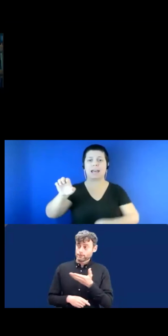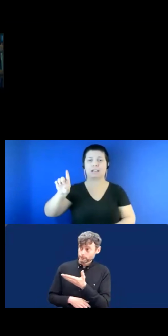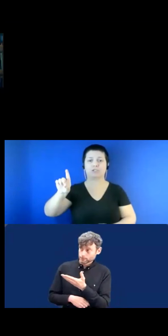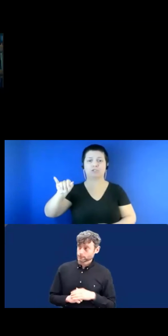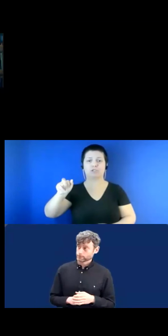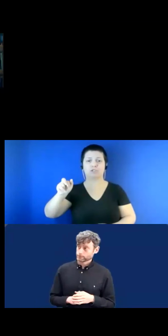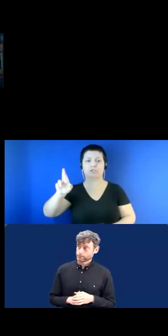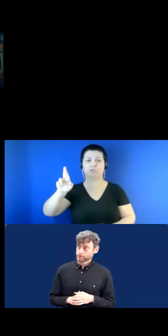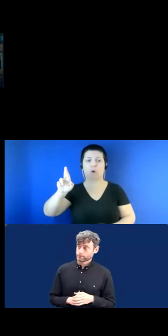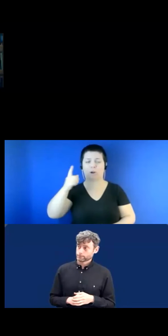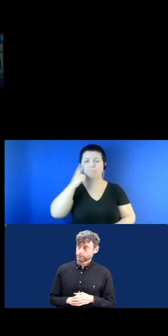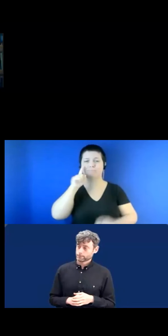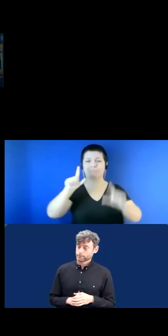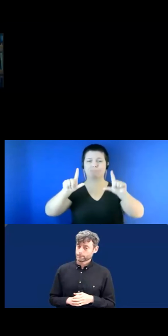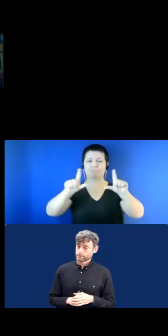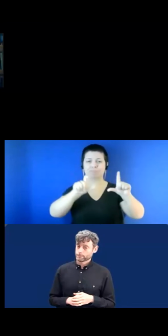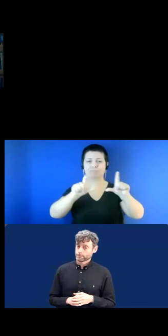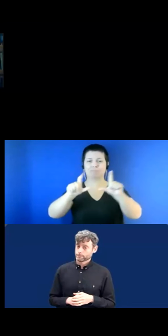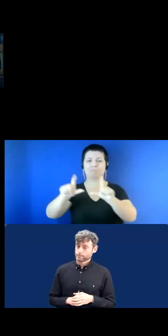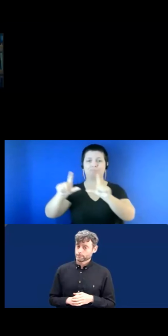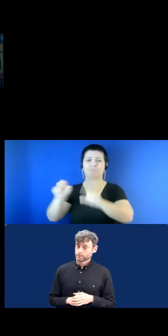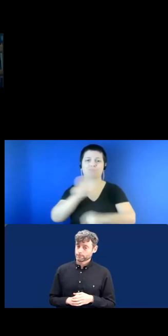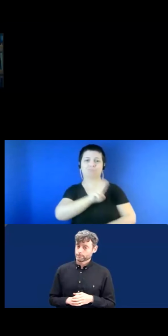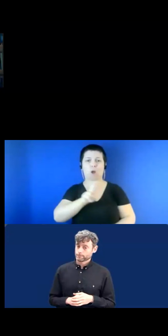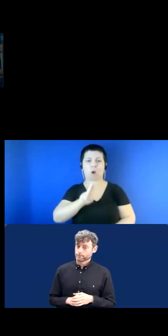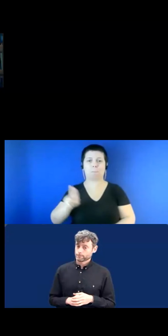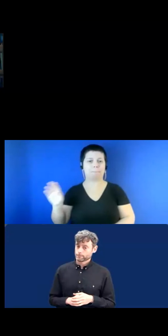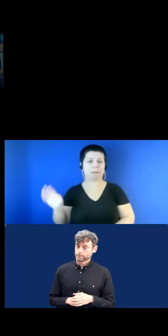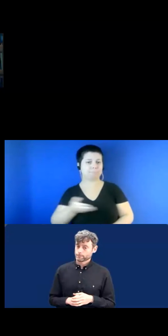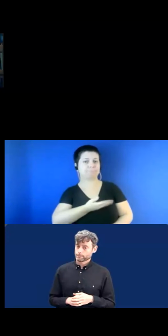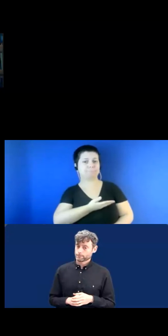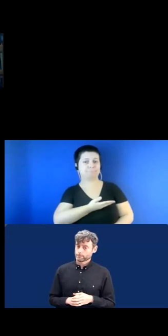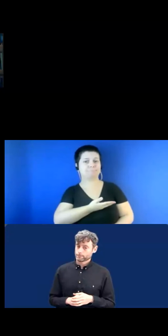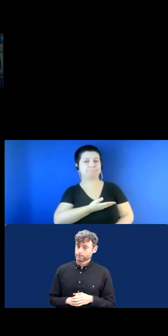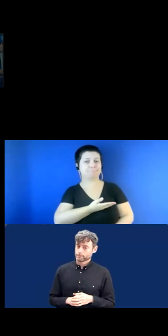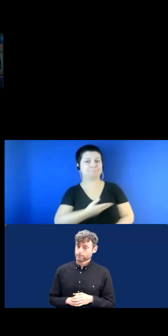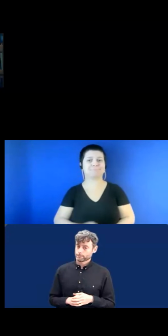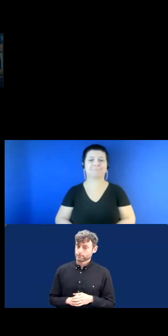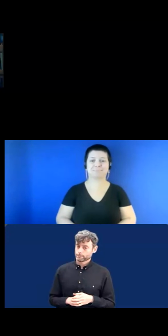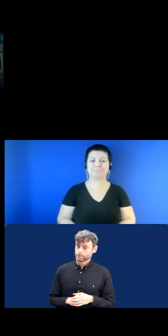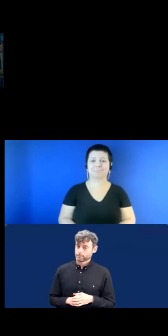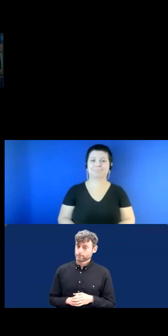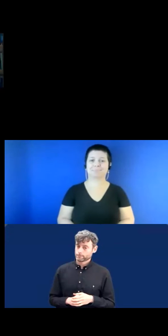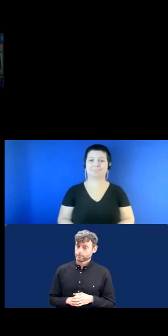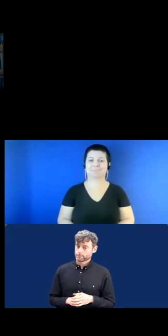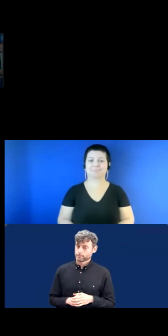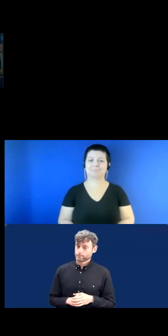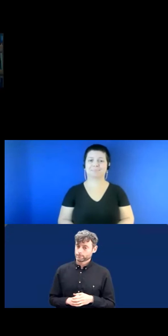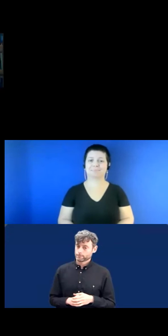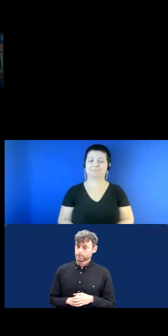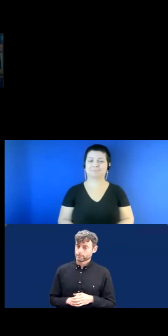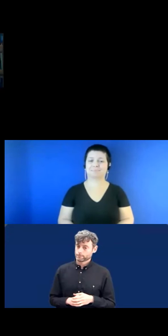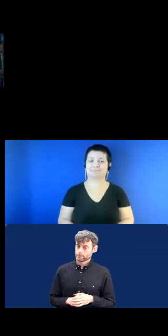Timothy Hartshorn of the Central Michigan University in the USA, and Walter Wittich, who will